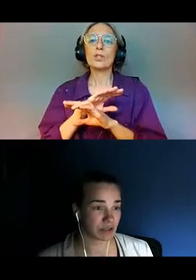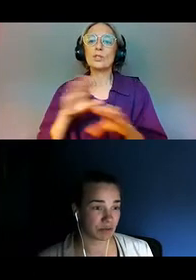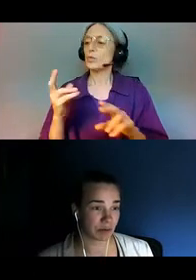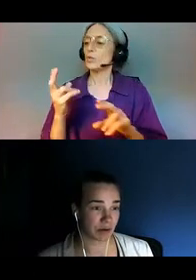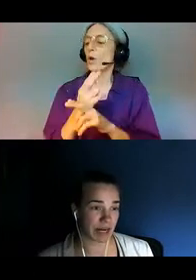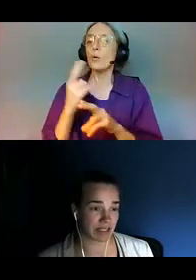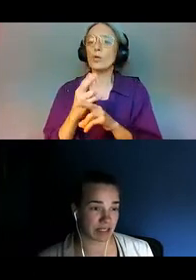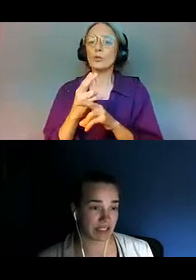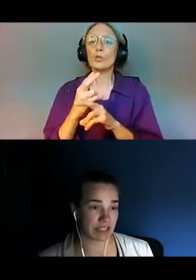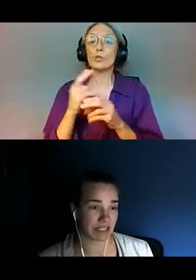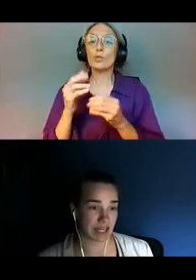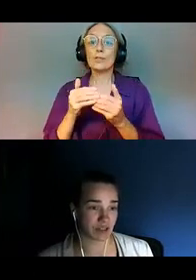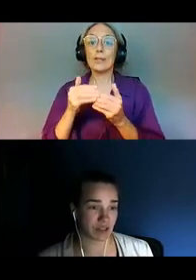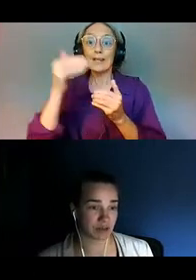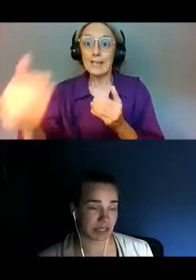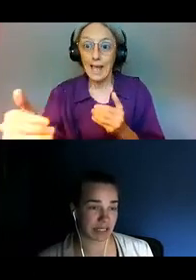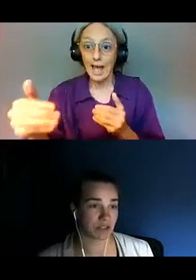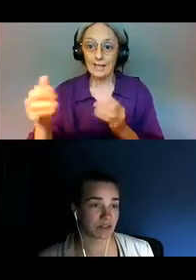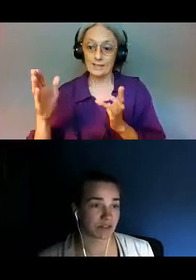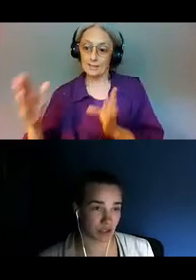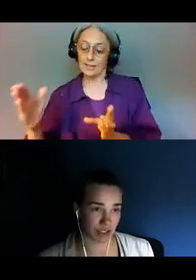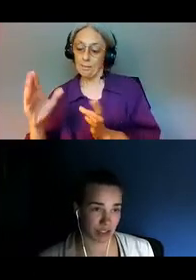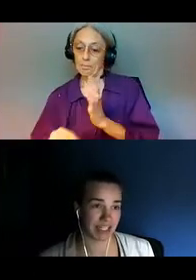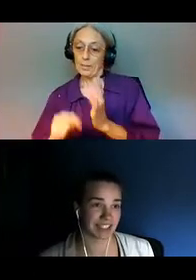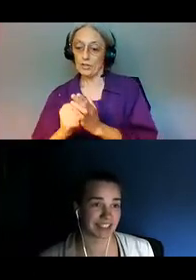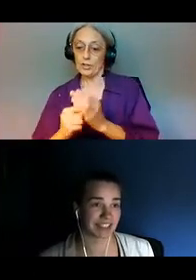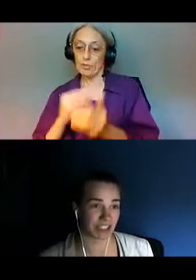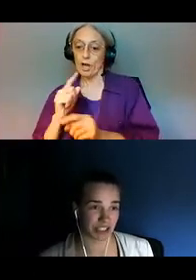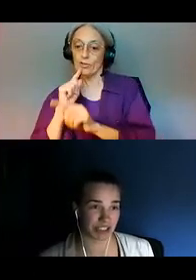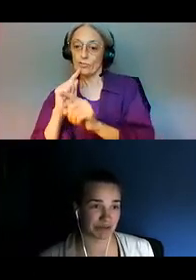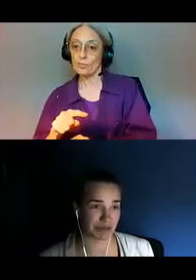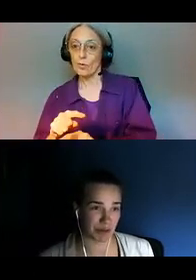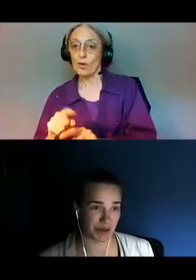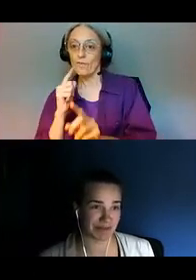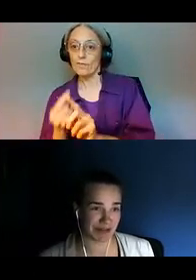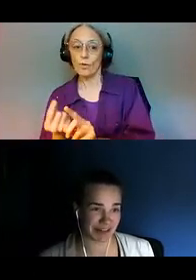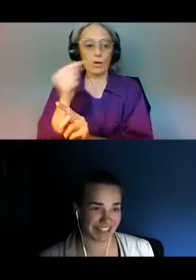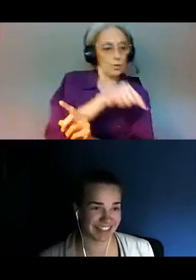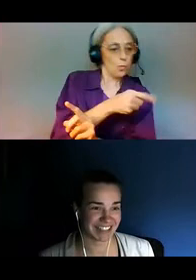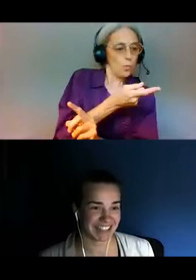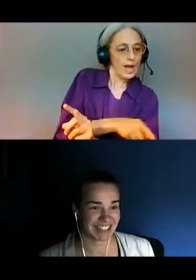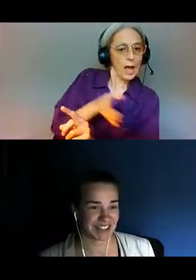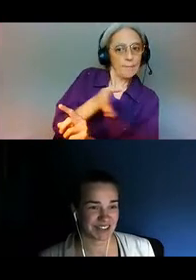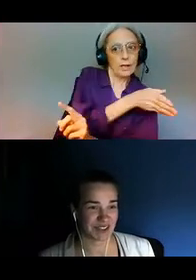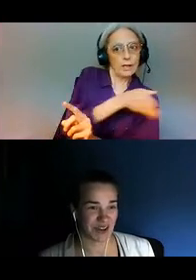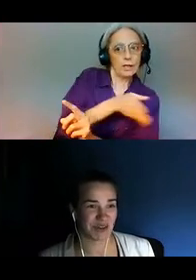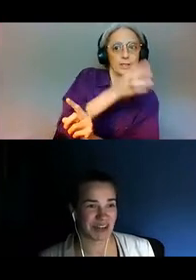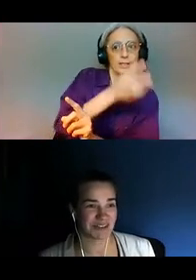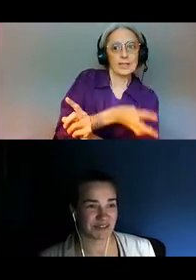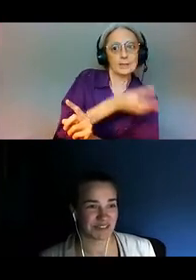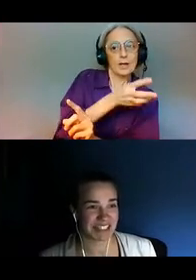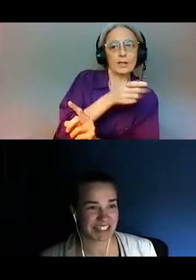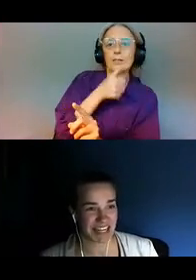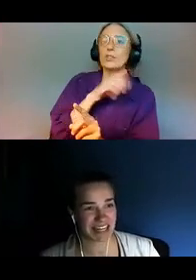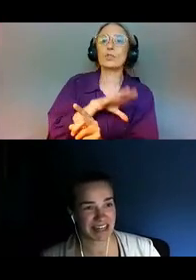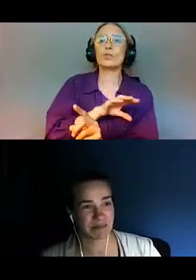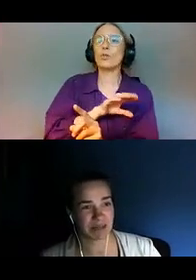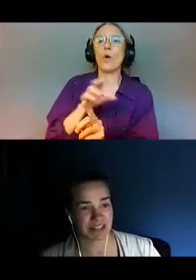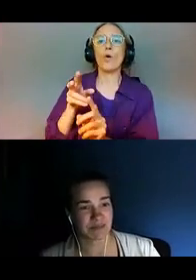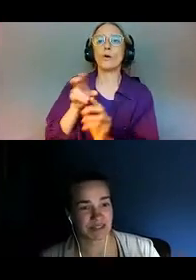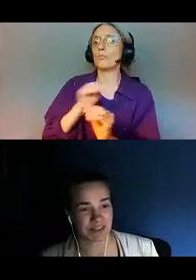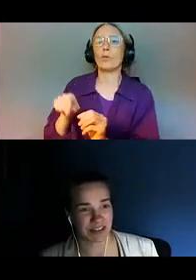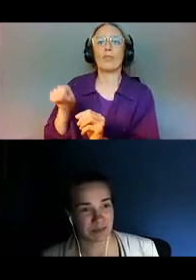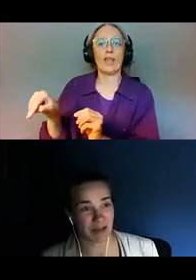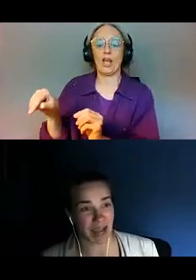report to report activities that took place during the current reporting period. So if